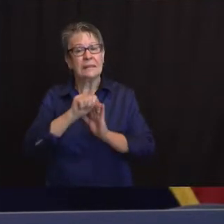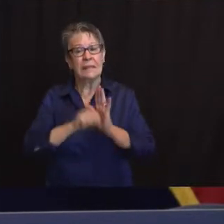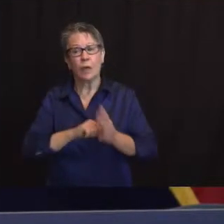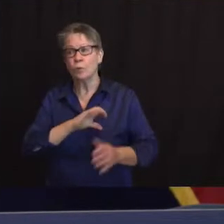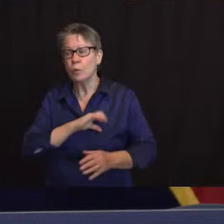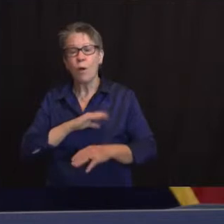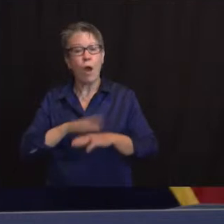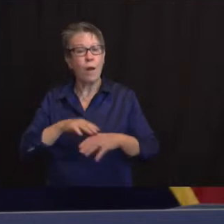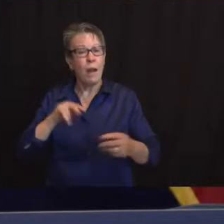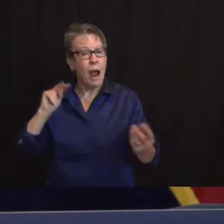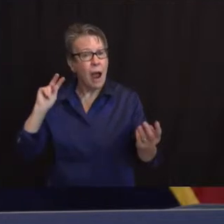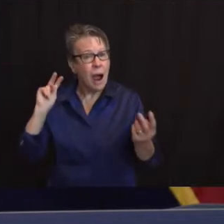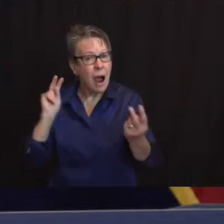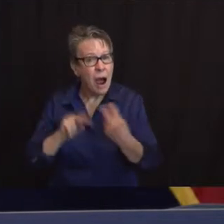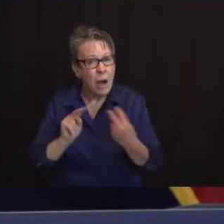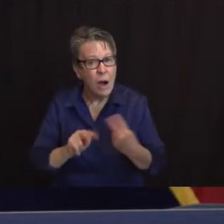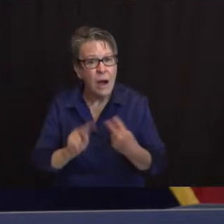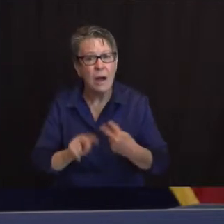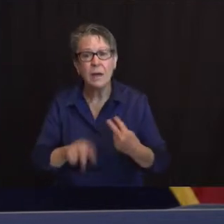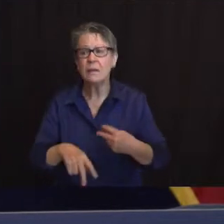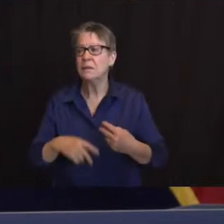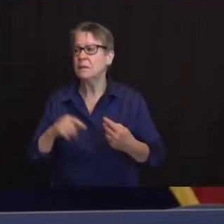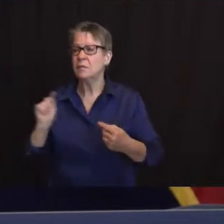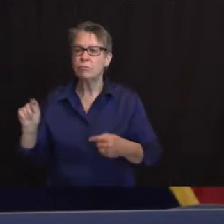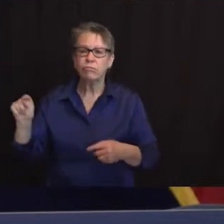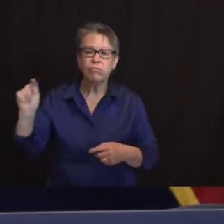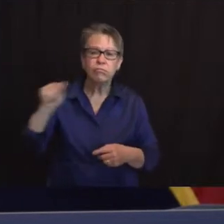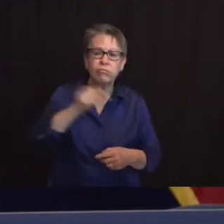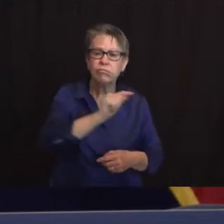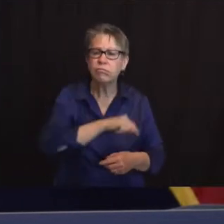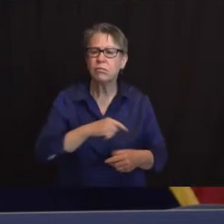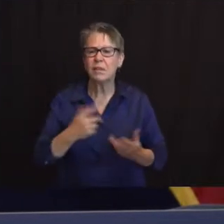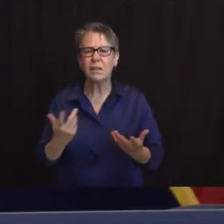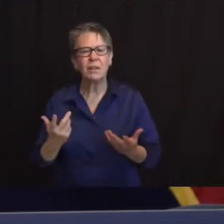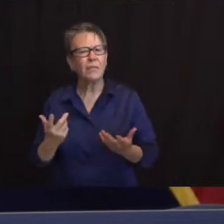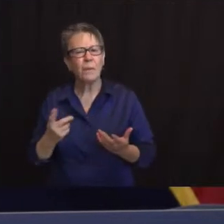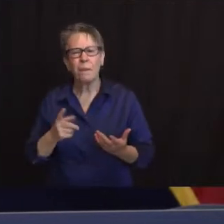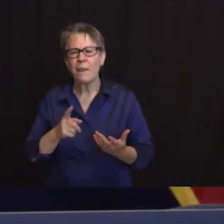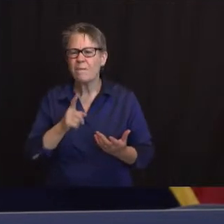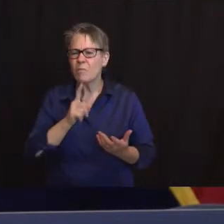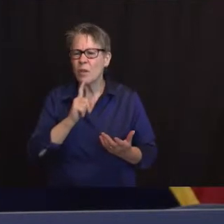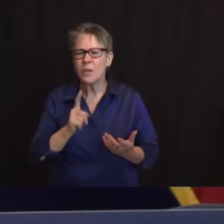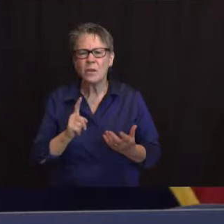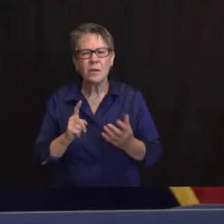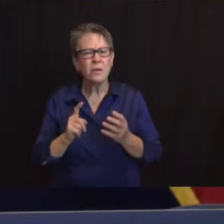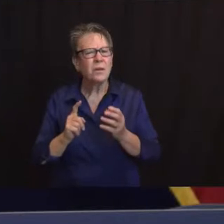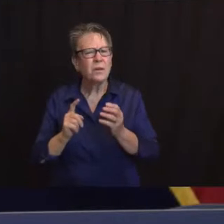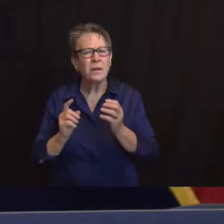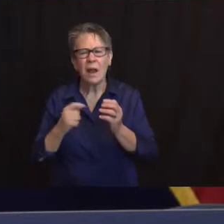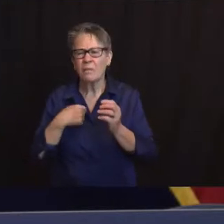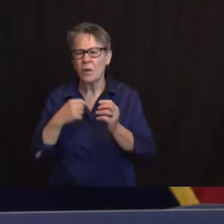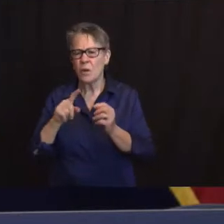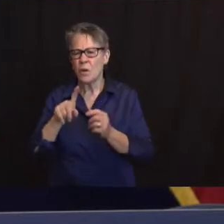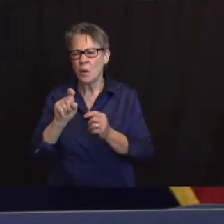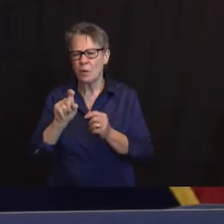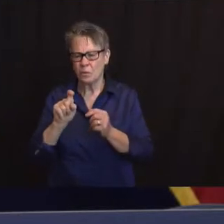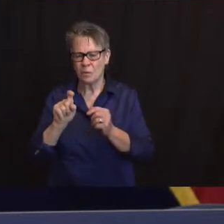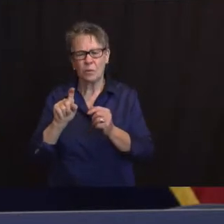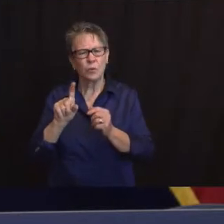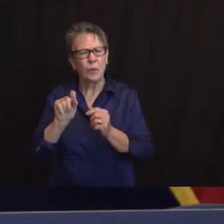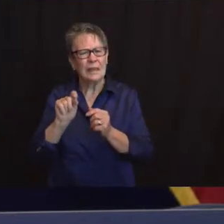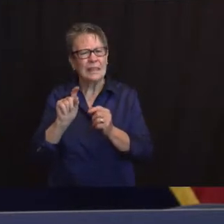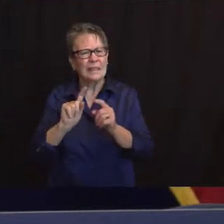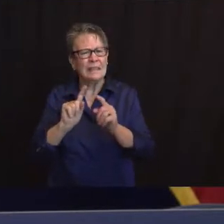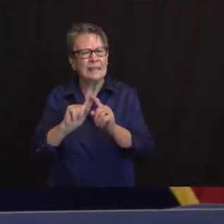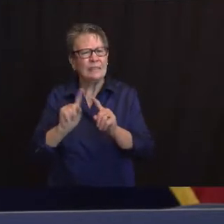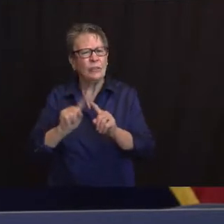primary responsibility for, but beyond that, the 120 different career paths, one of the most